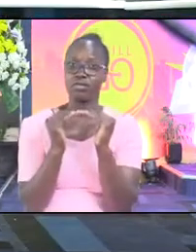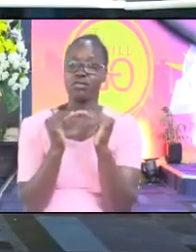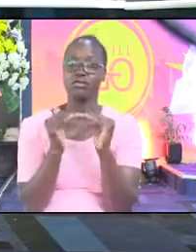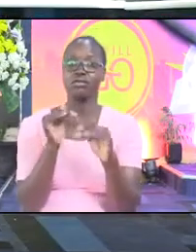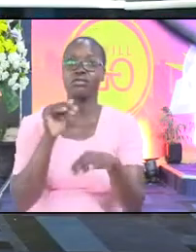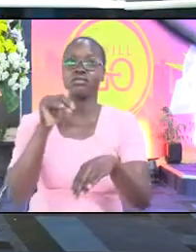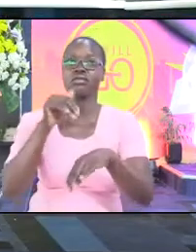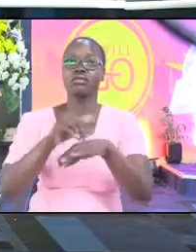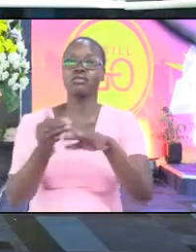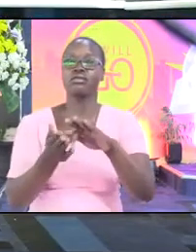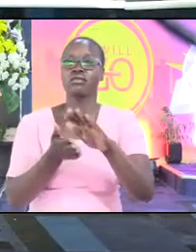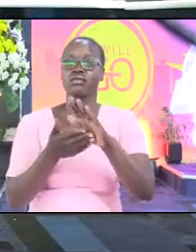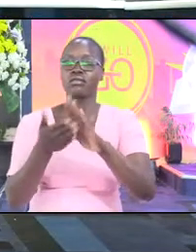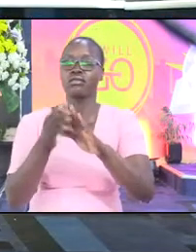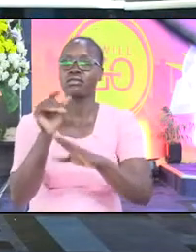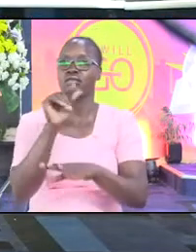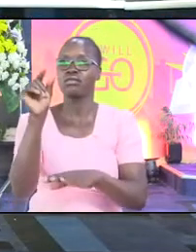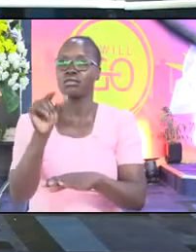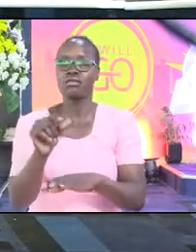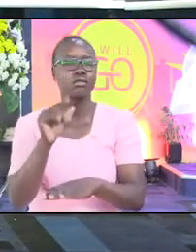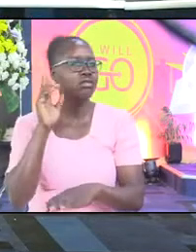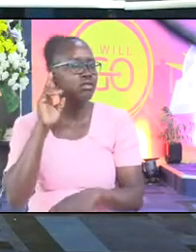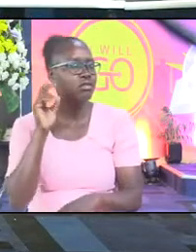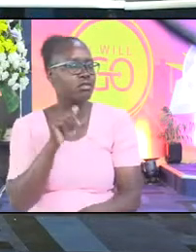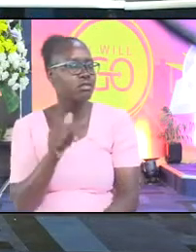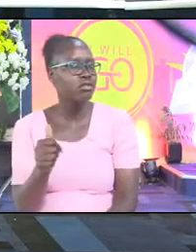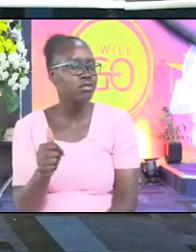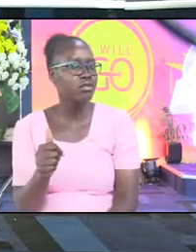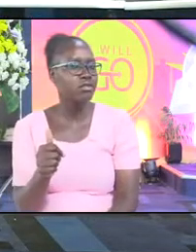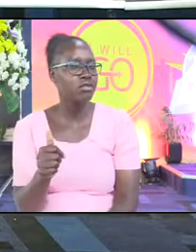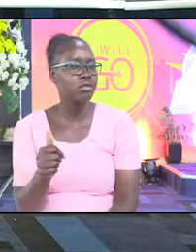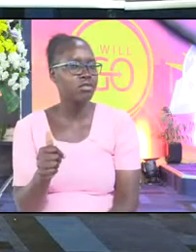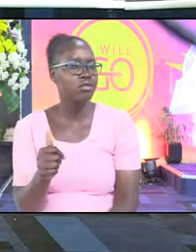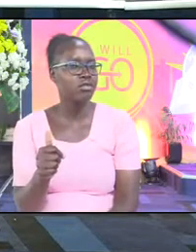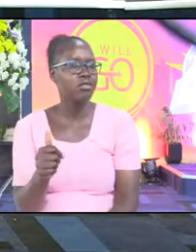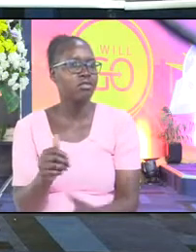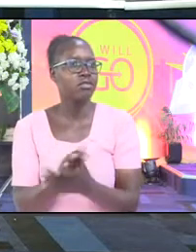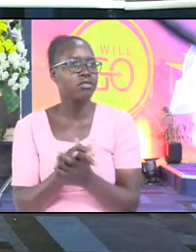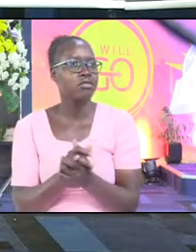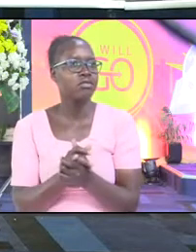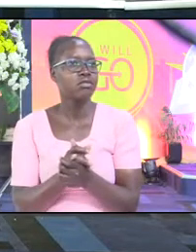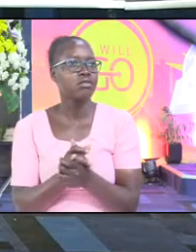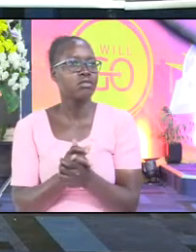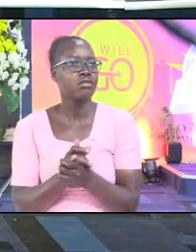at the foot of the cross. Are you listening to me?